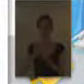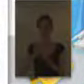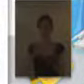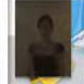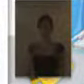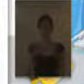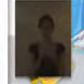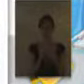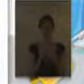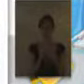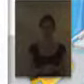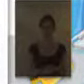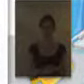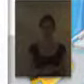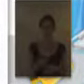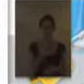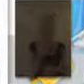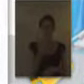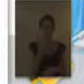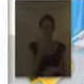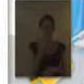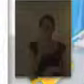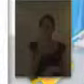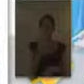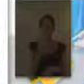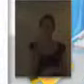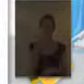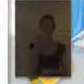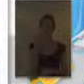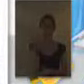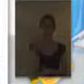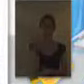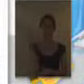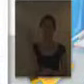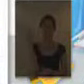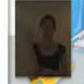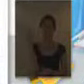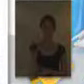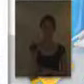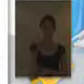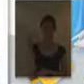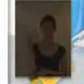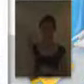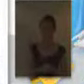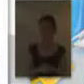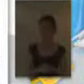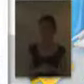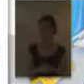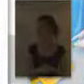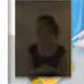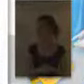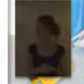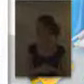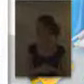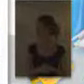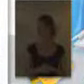services. For example, in what we can see here on the